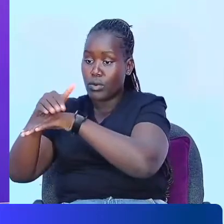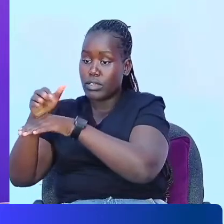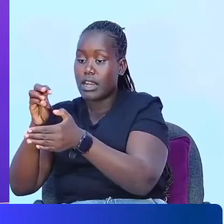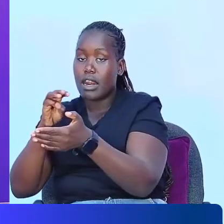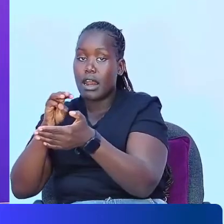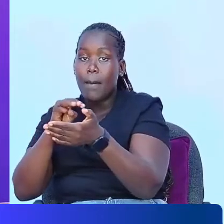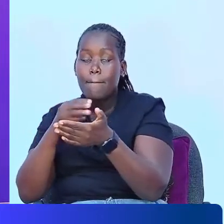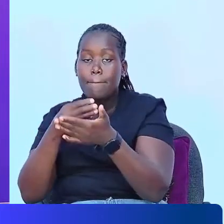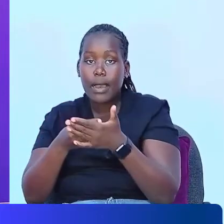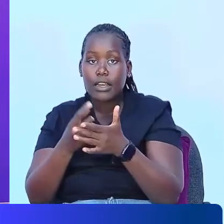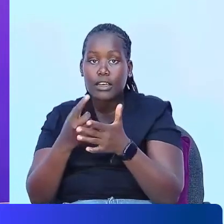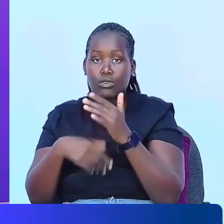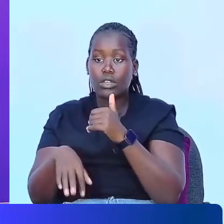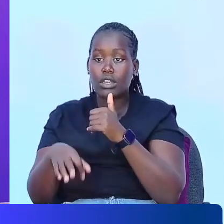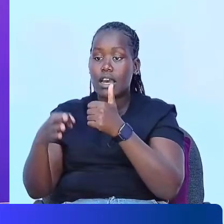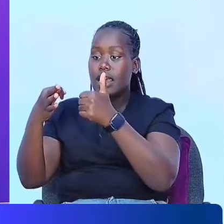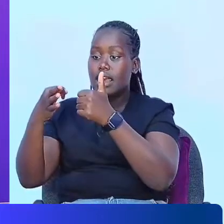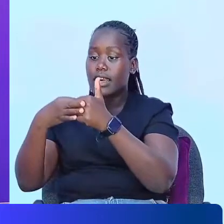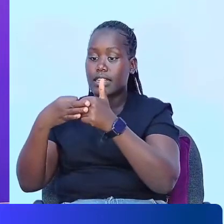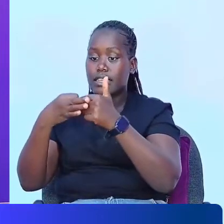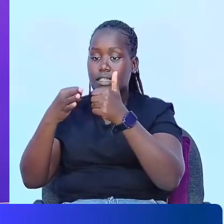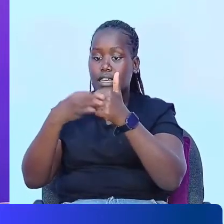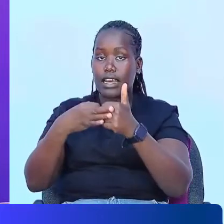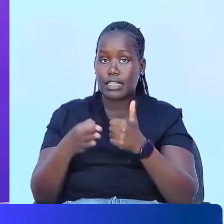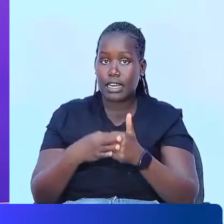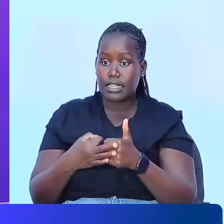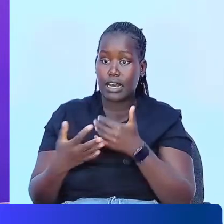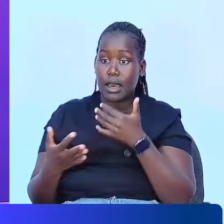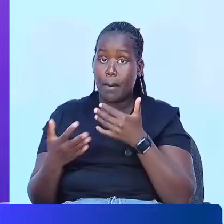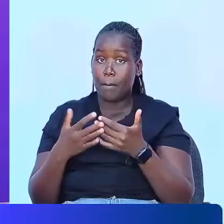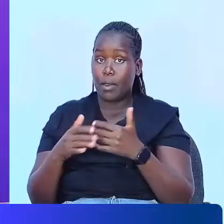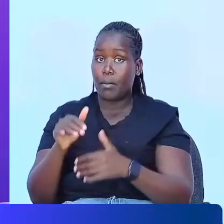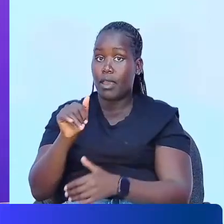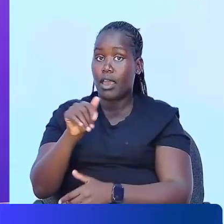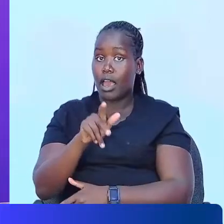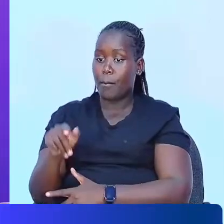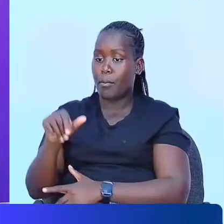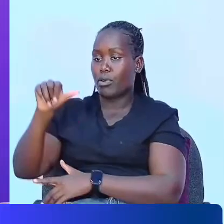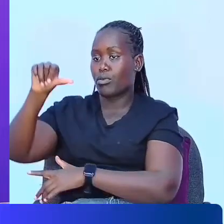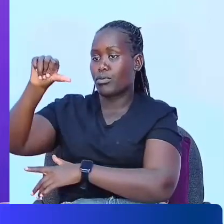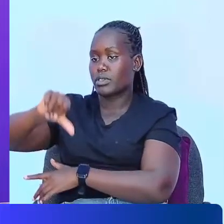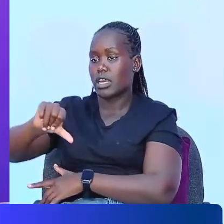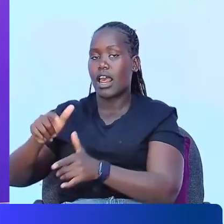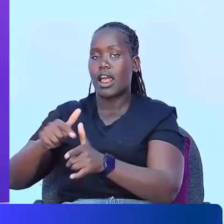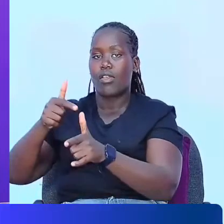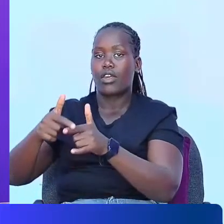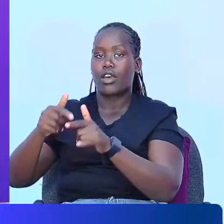is 888. Let's say your app is down. Yeah. Then you can go to